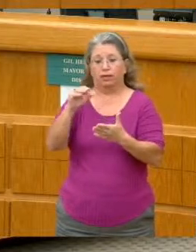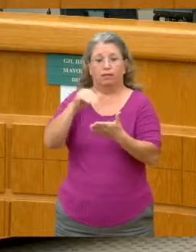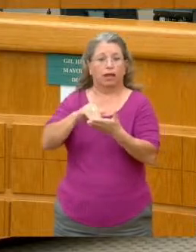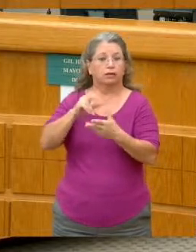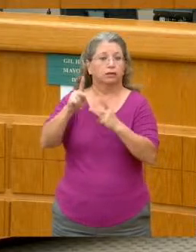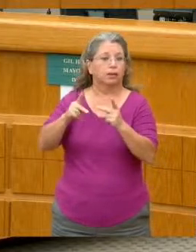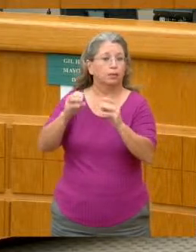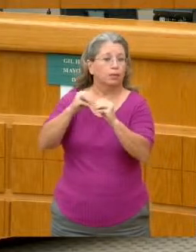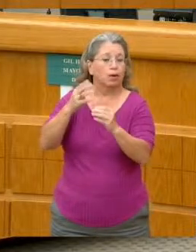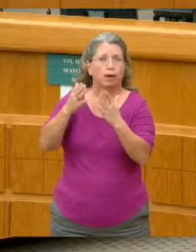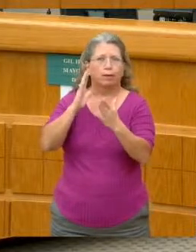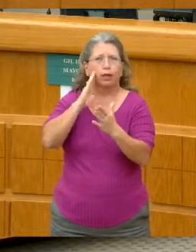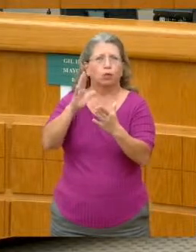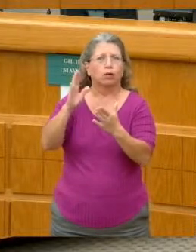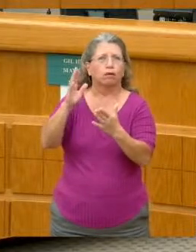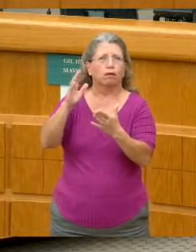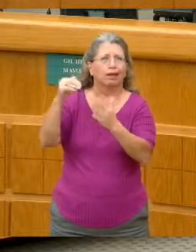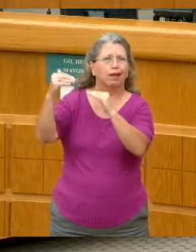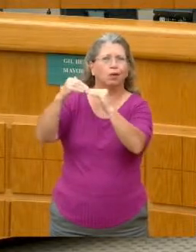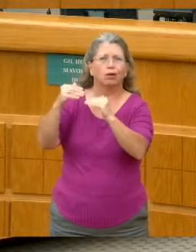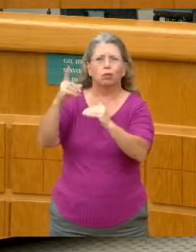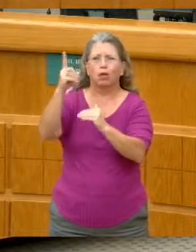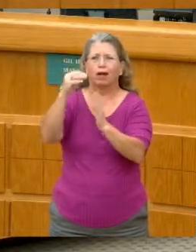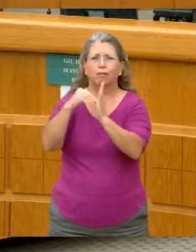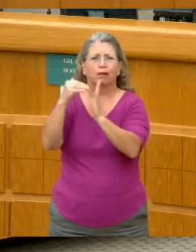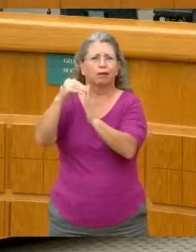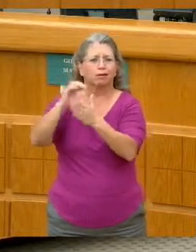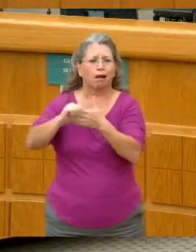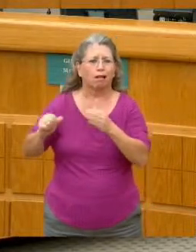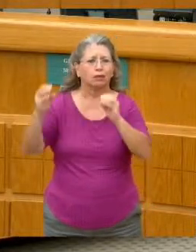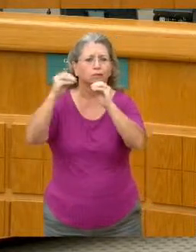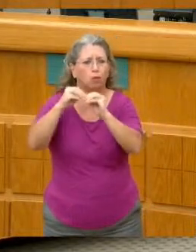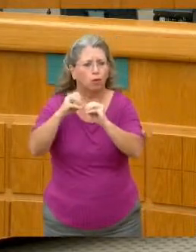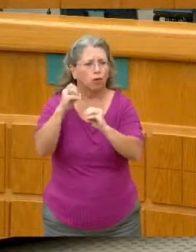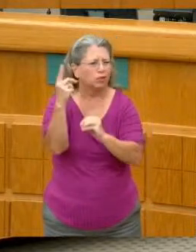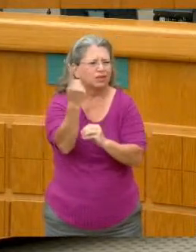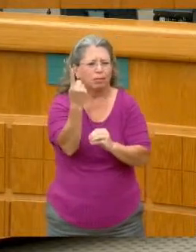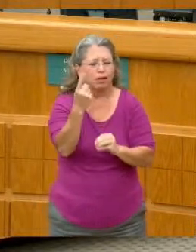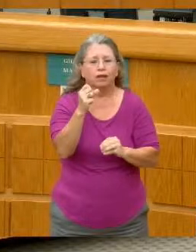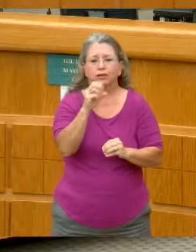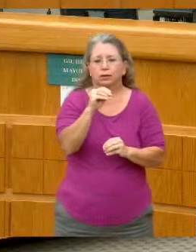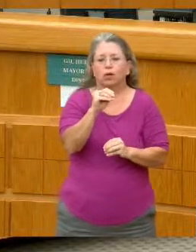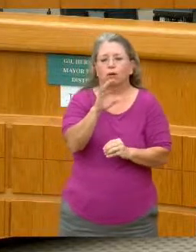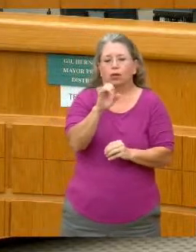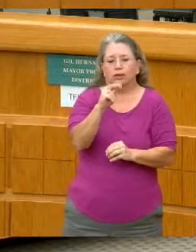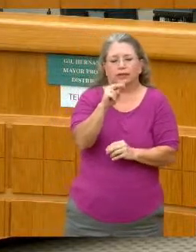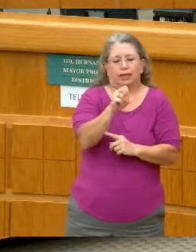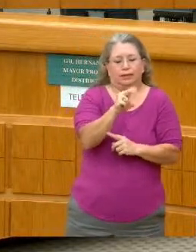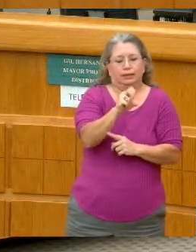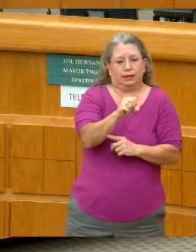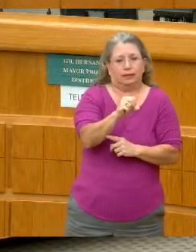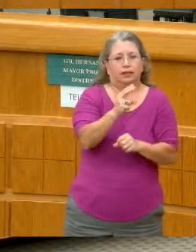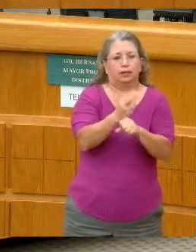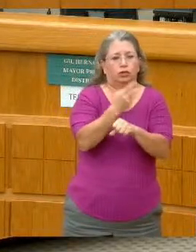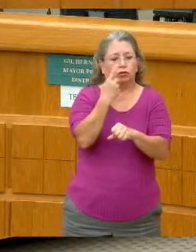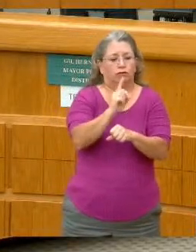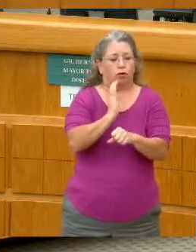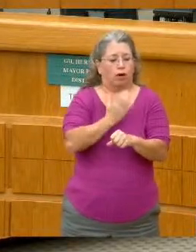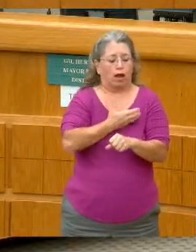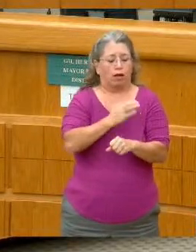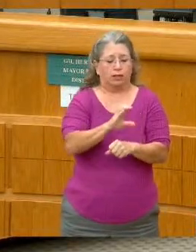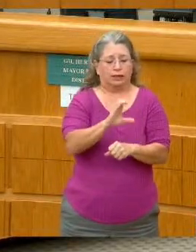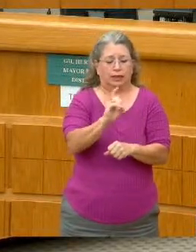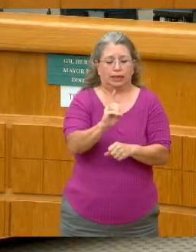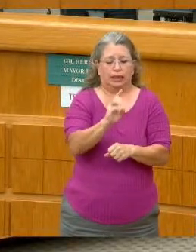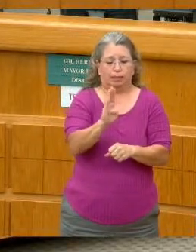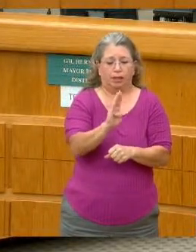million or something like this. And so, and that's used, the census is used for CDBG money and